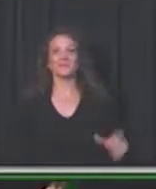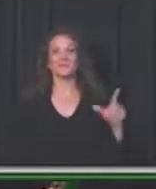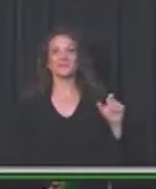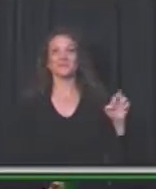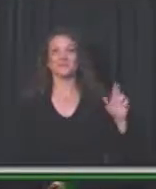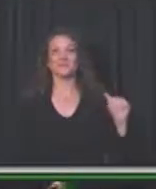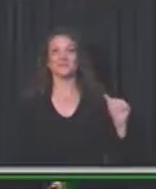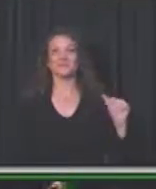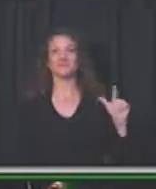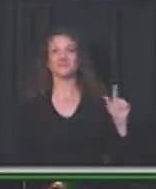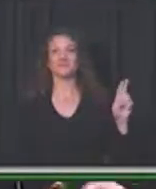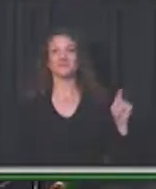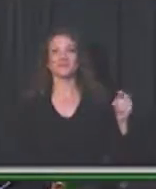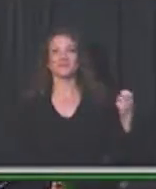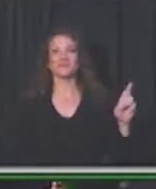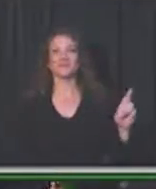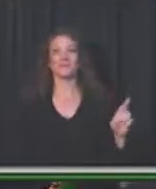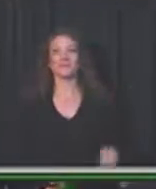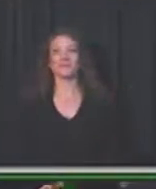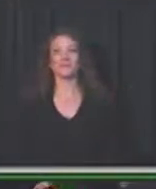Laura Luther.